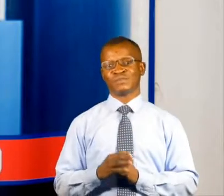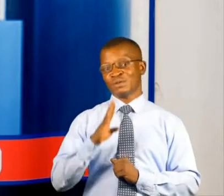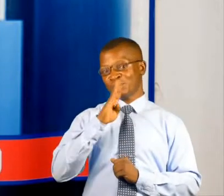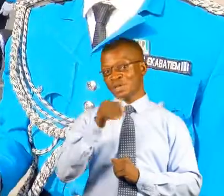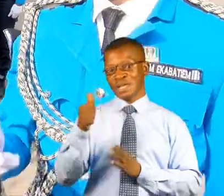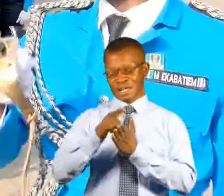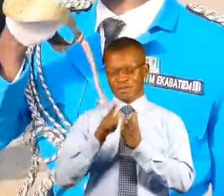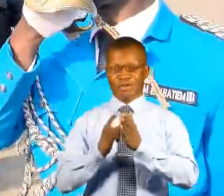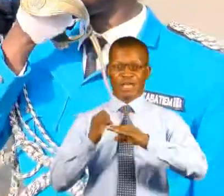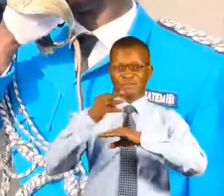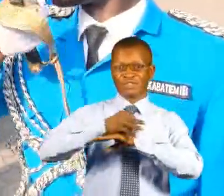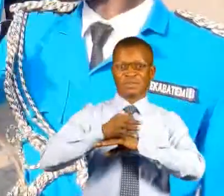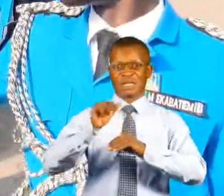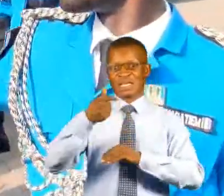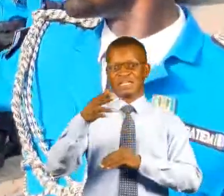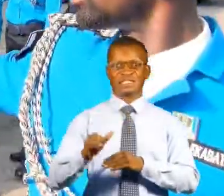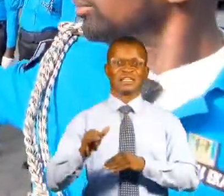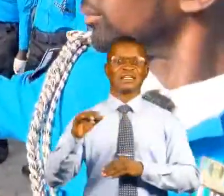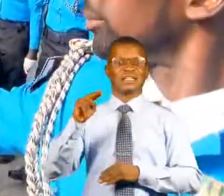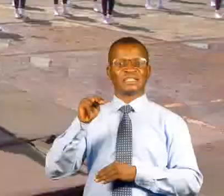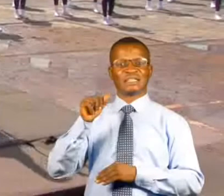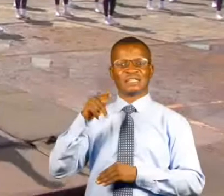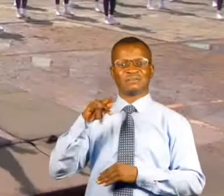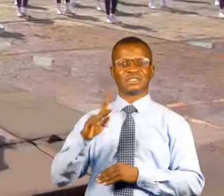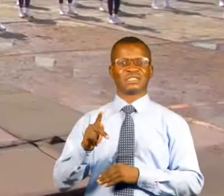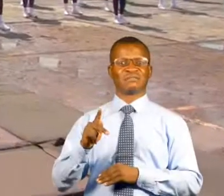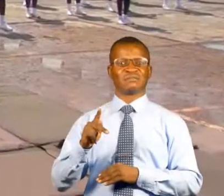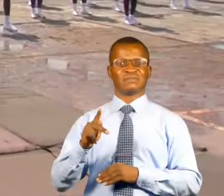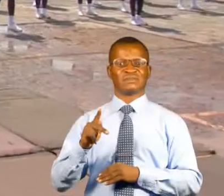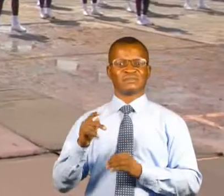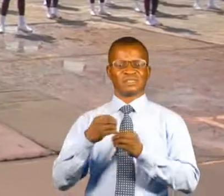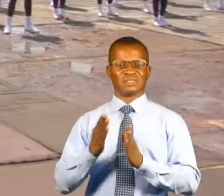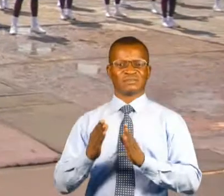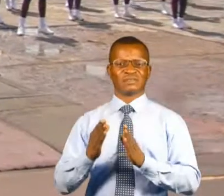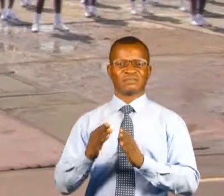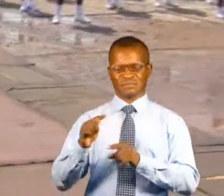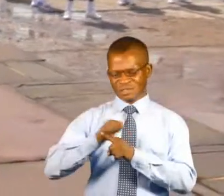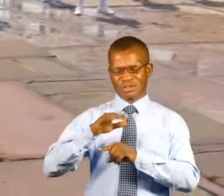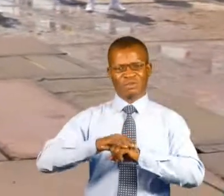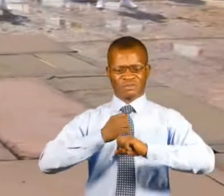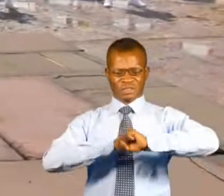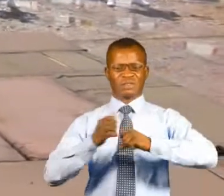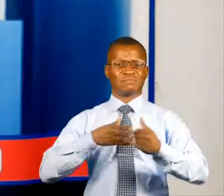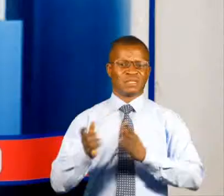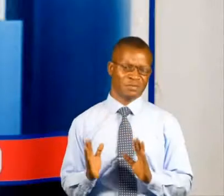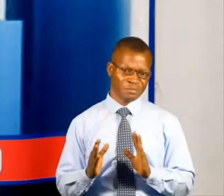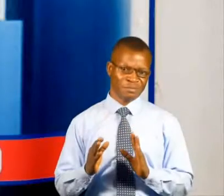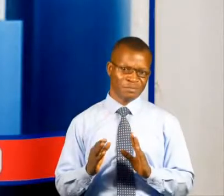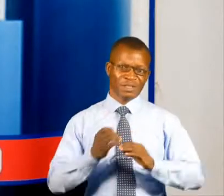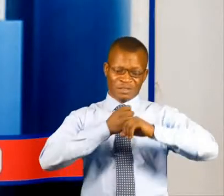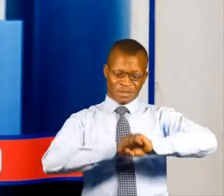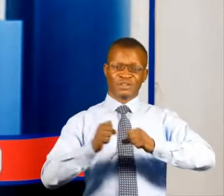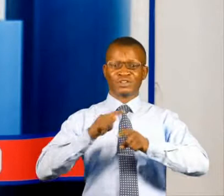realization. Being a law enforcement agency, NAPTIP personnel are professionally trained on security matters.